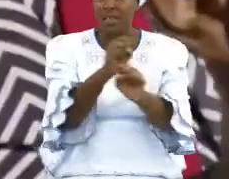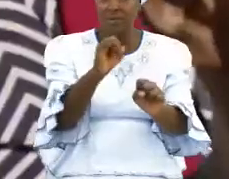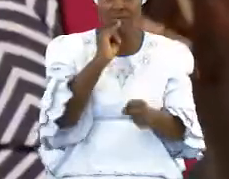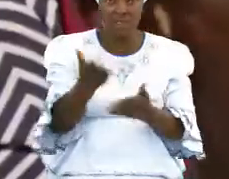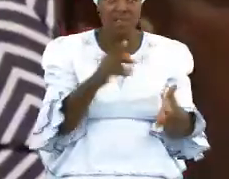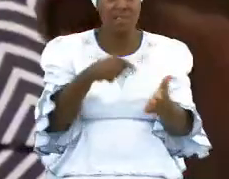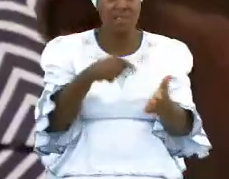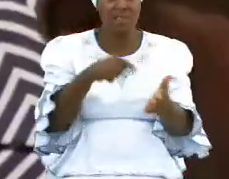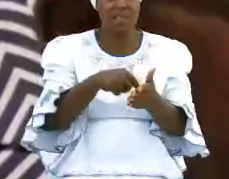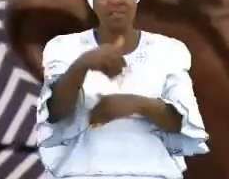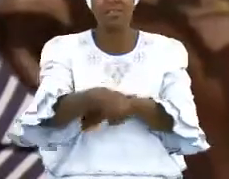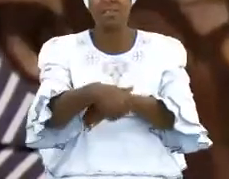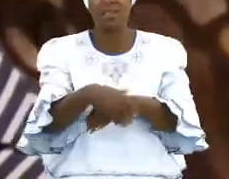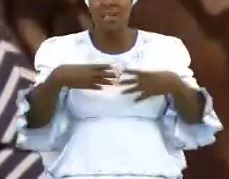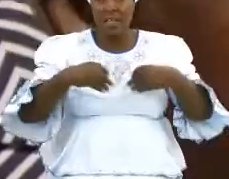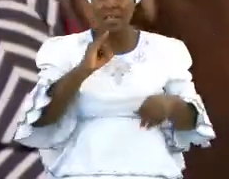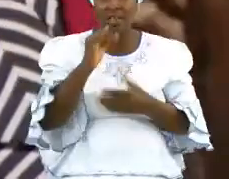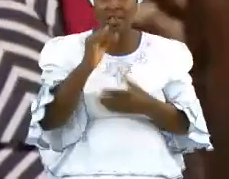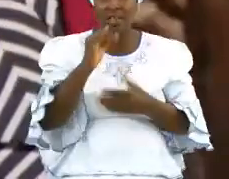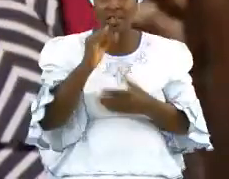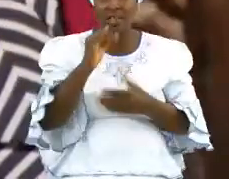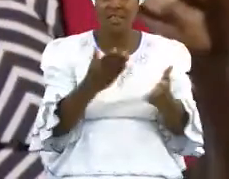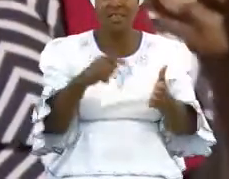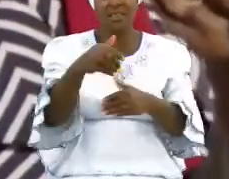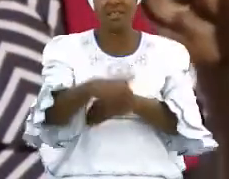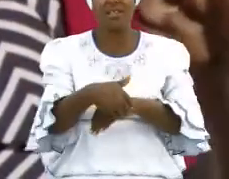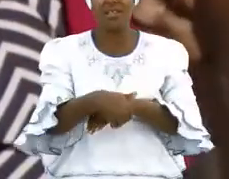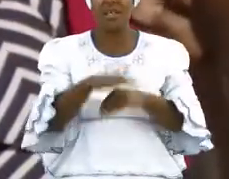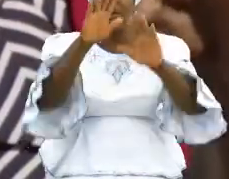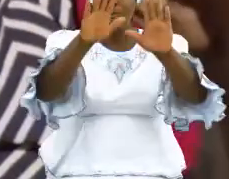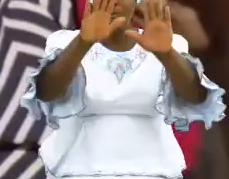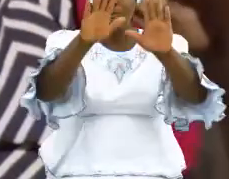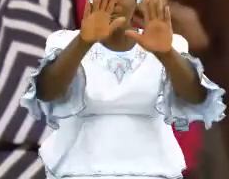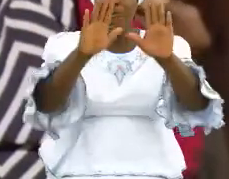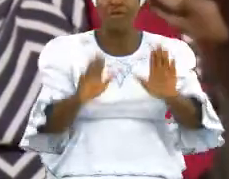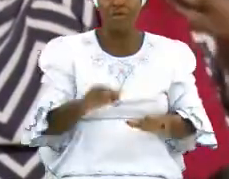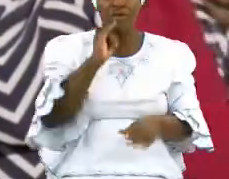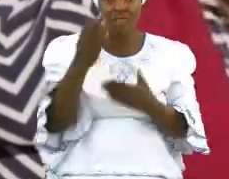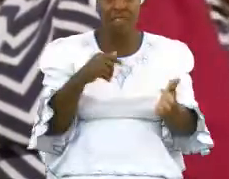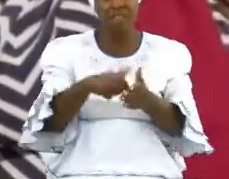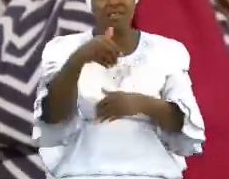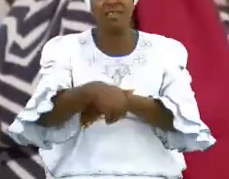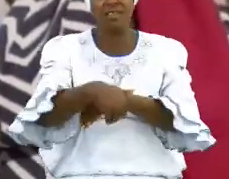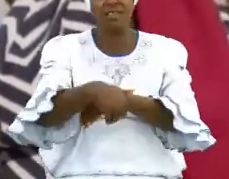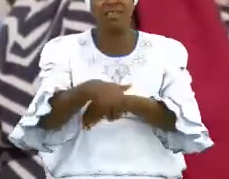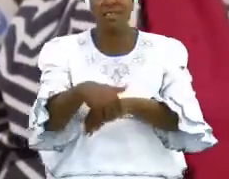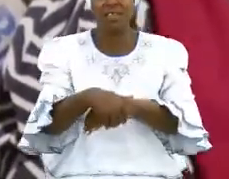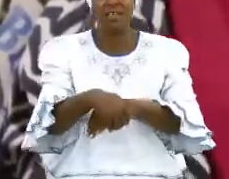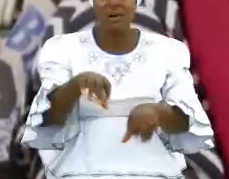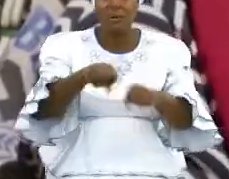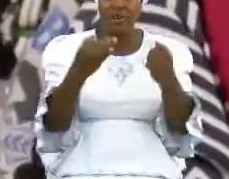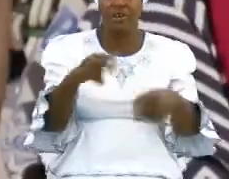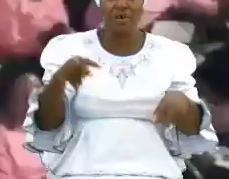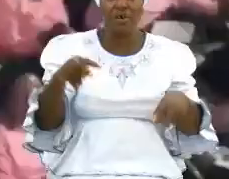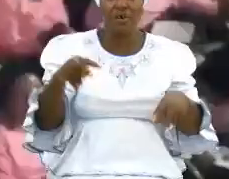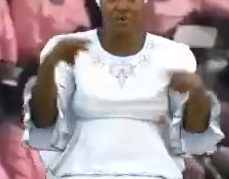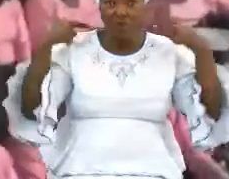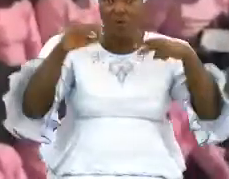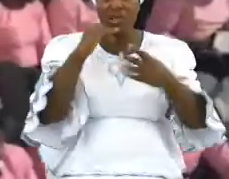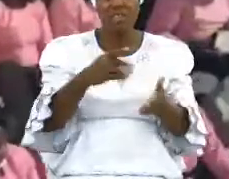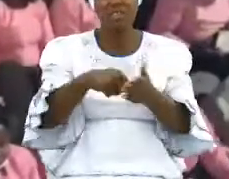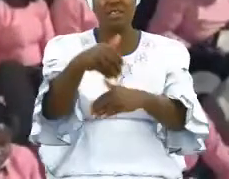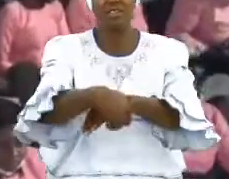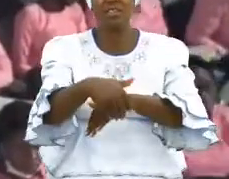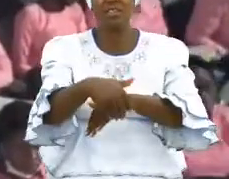tonight. Healing available tonight. Miracles available tonight. Breaking of yoke available